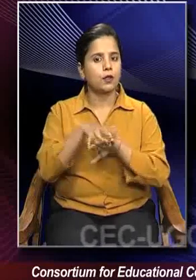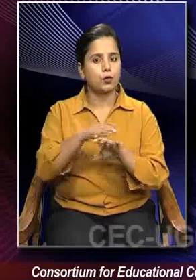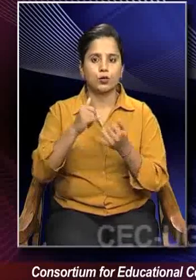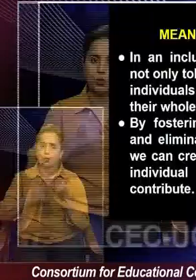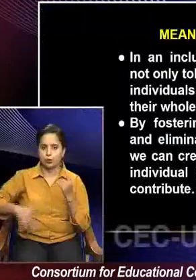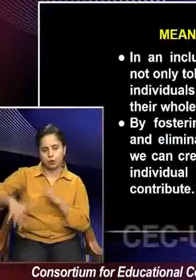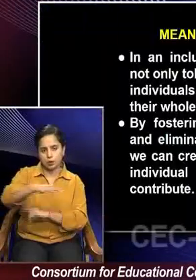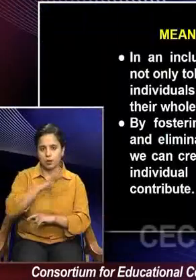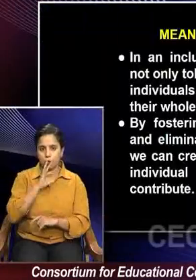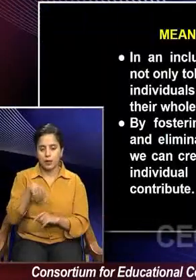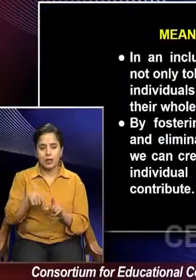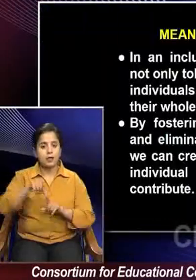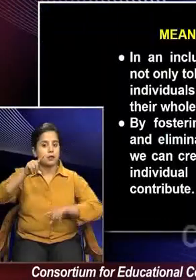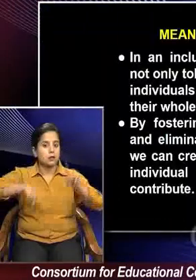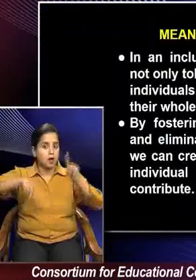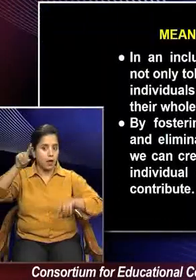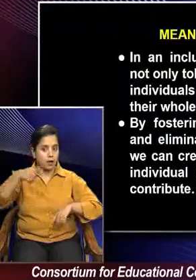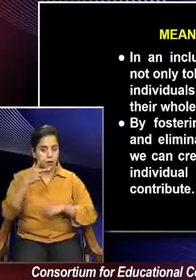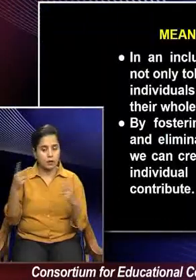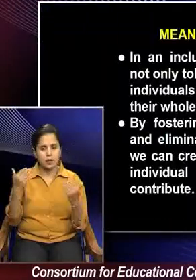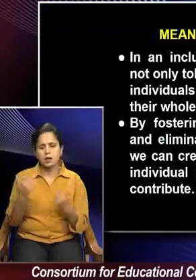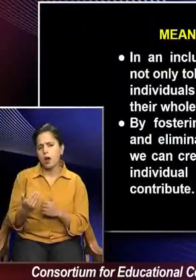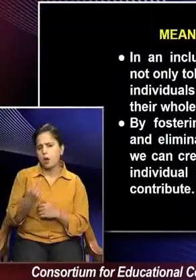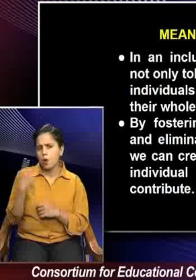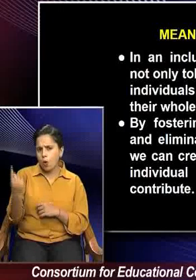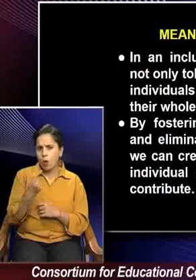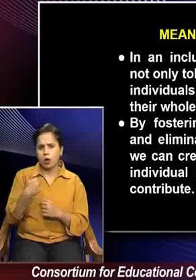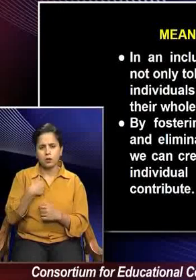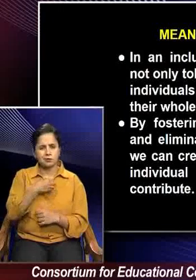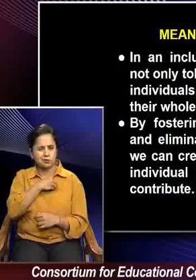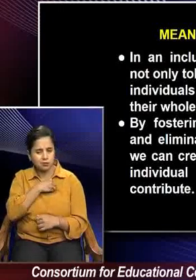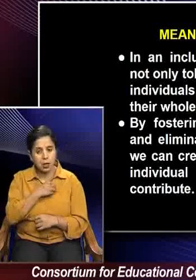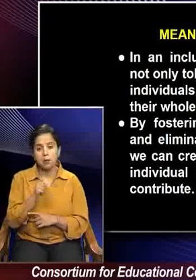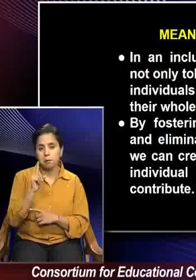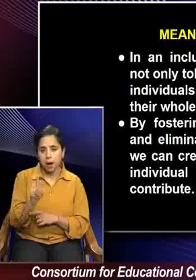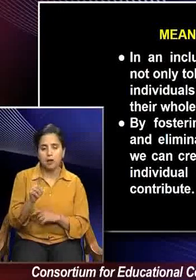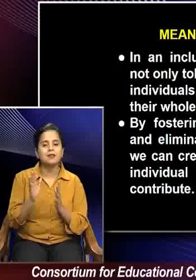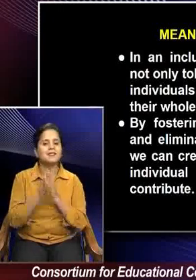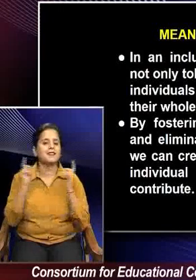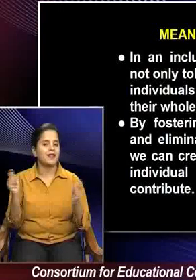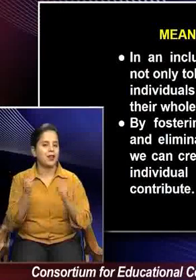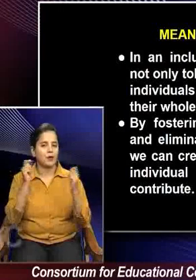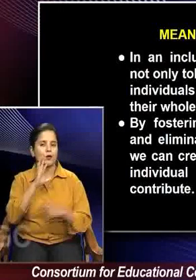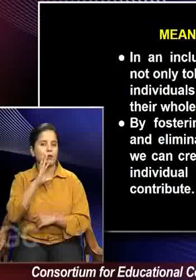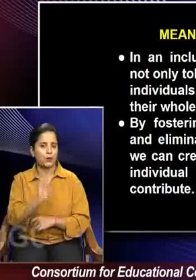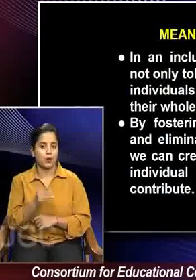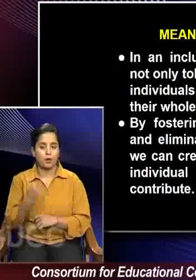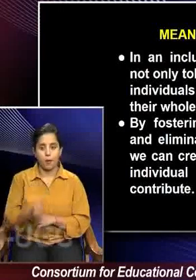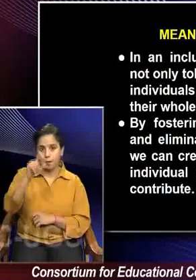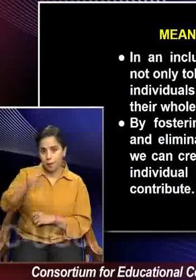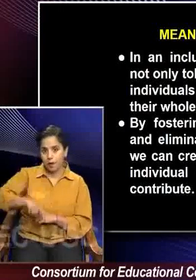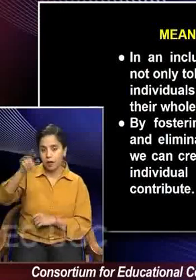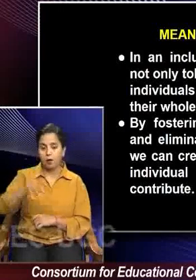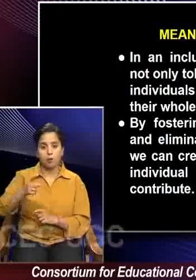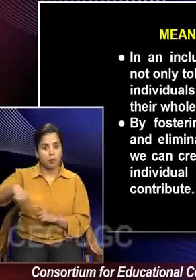society, diversity is not only tolerated but celebrated, and individuals